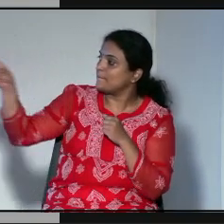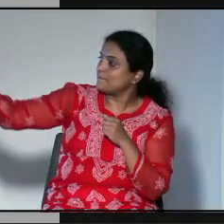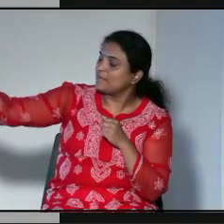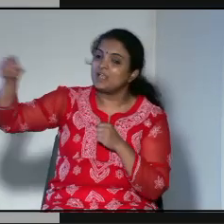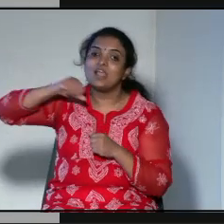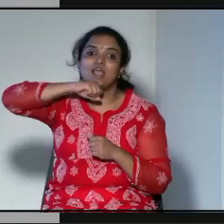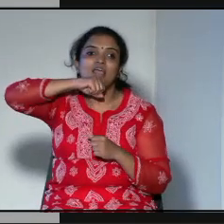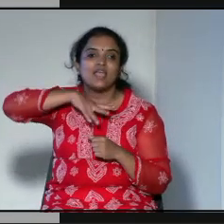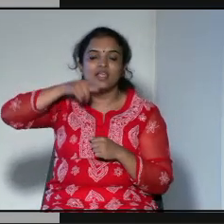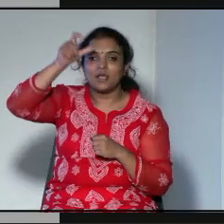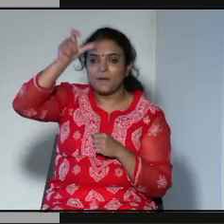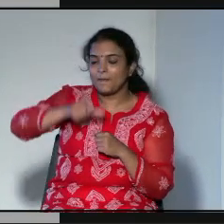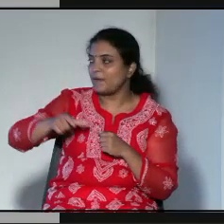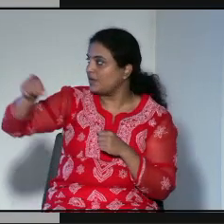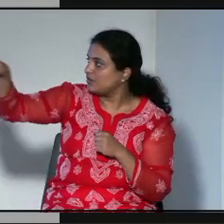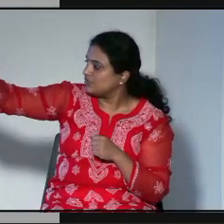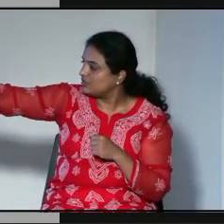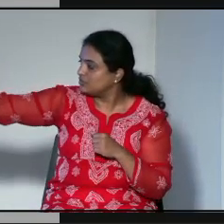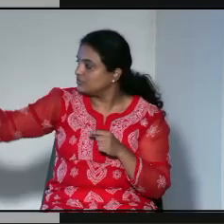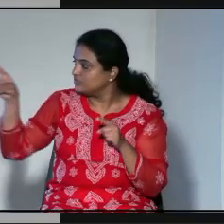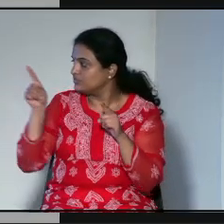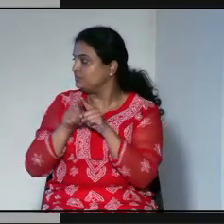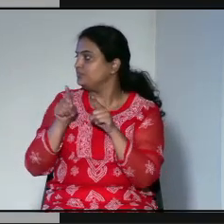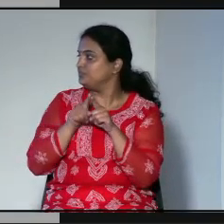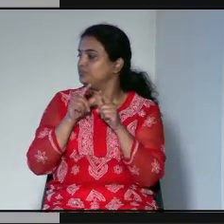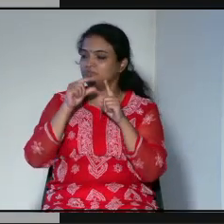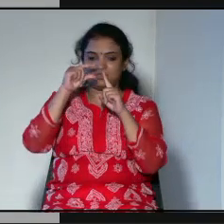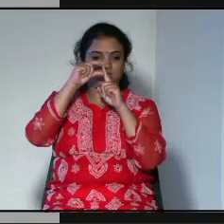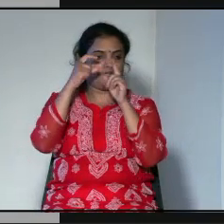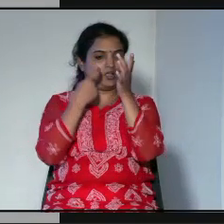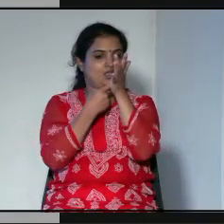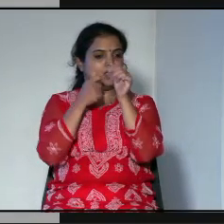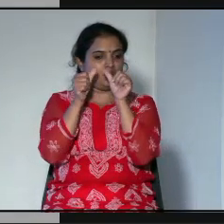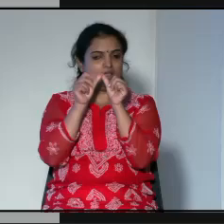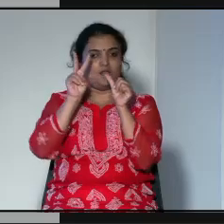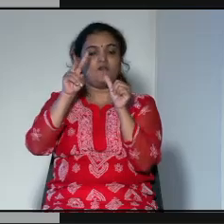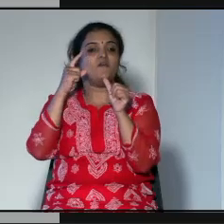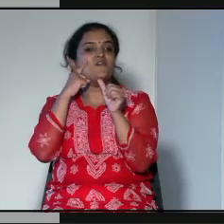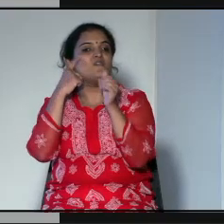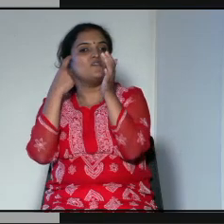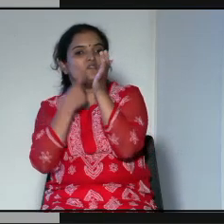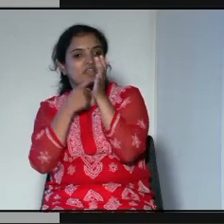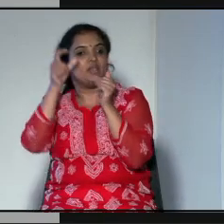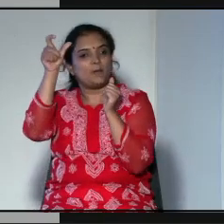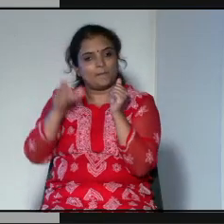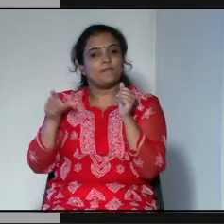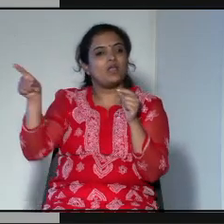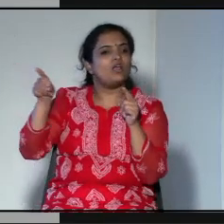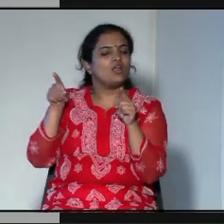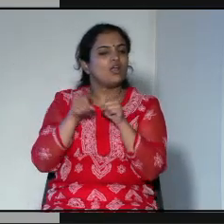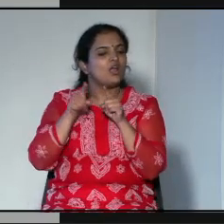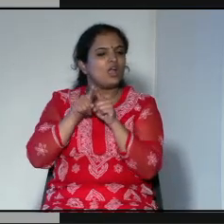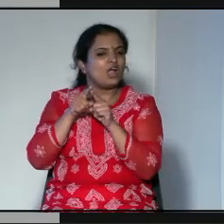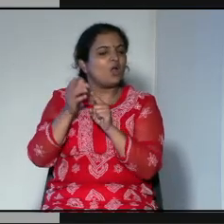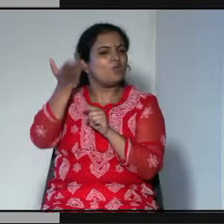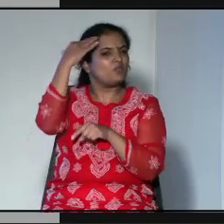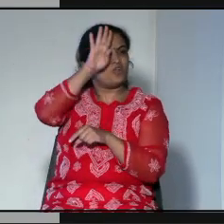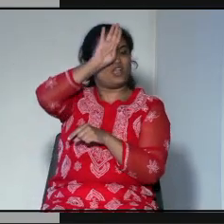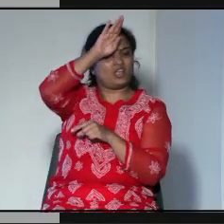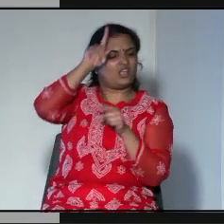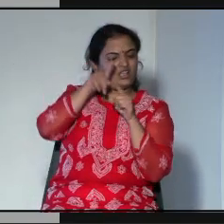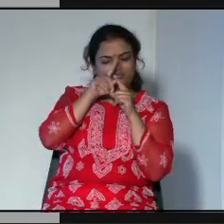photograph of the Mayurbhanj family, the rallying point of popular unrest. At the center of